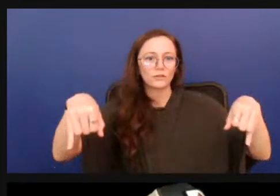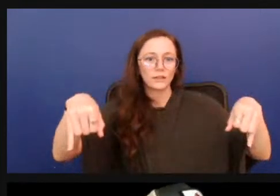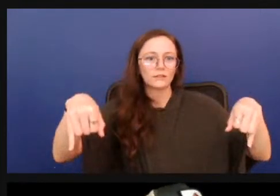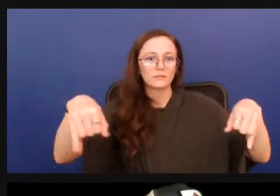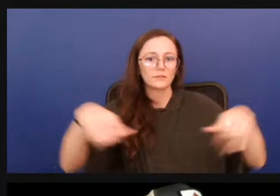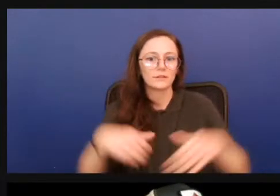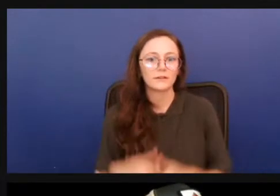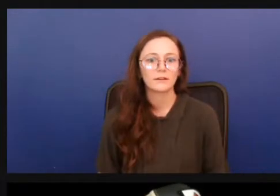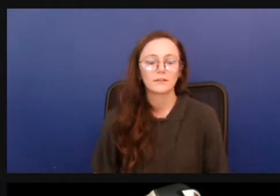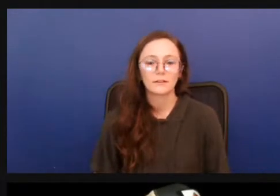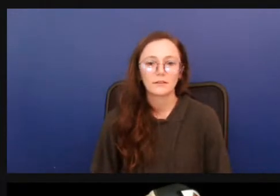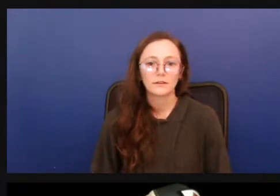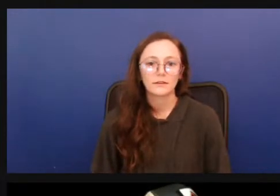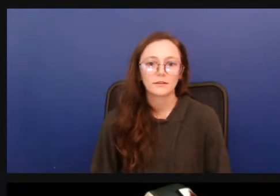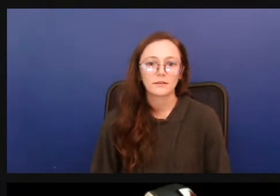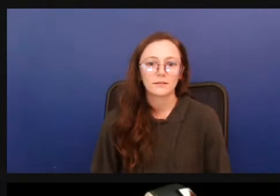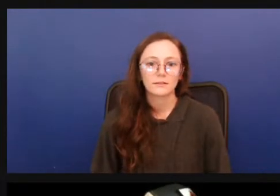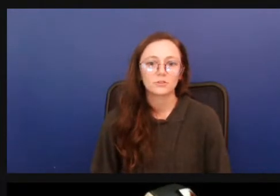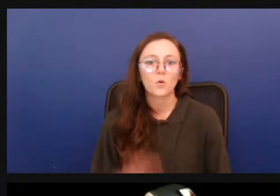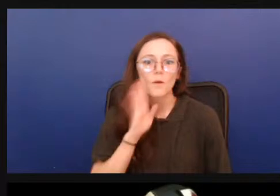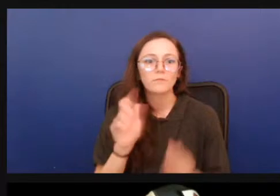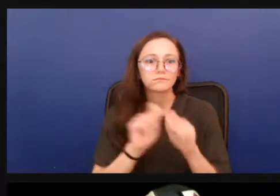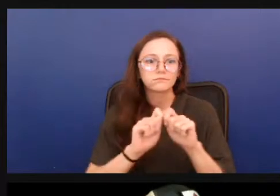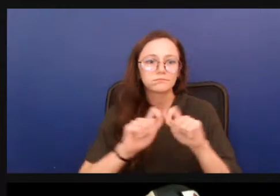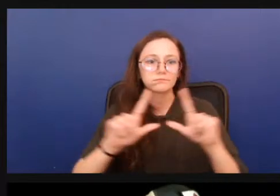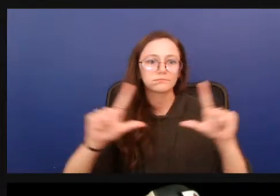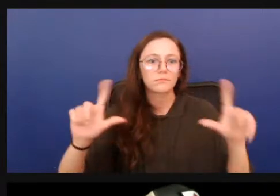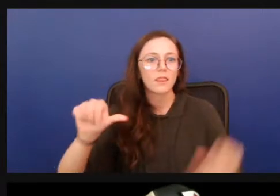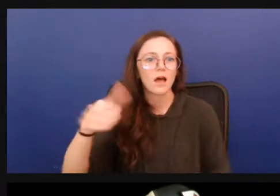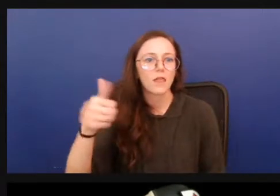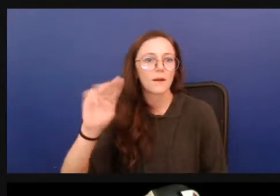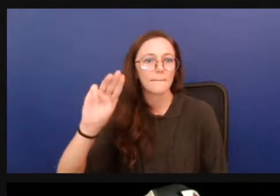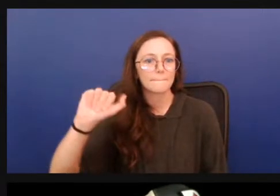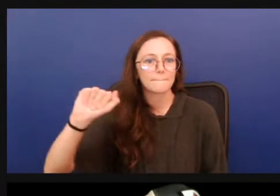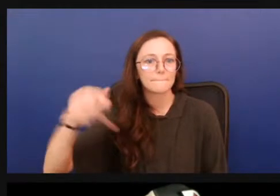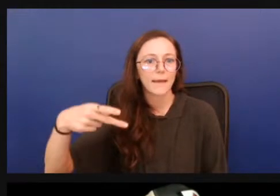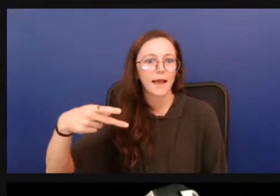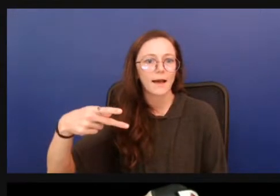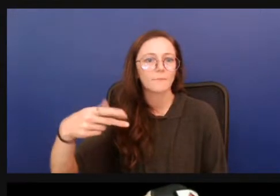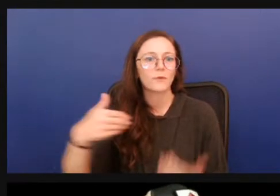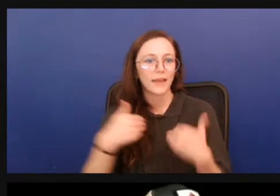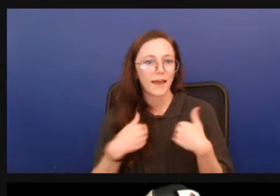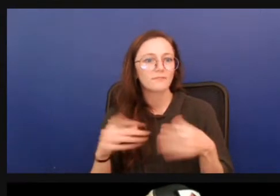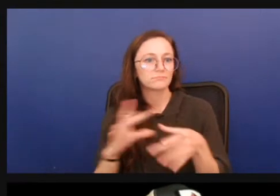this other version of the map here, where they have it annotated,